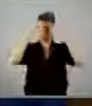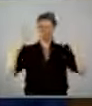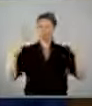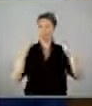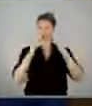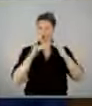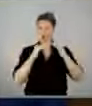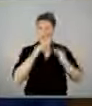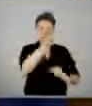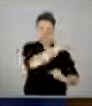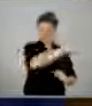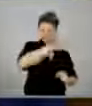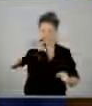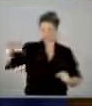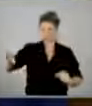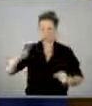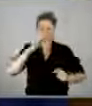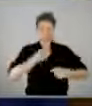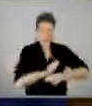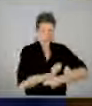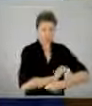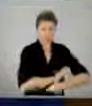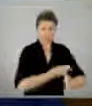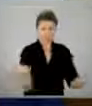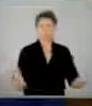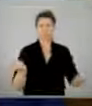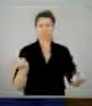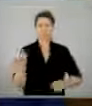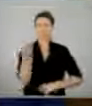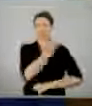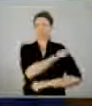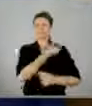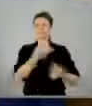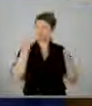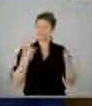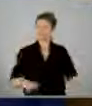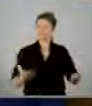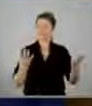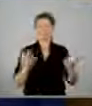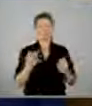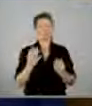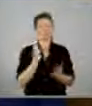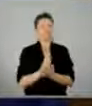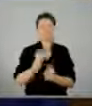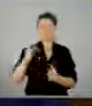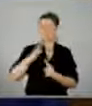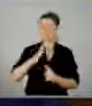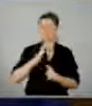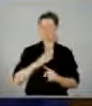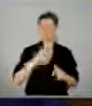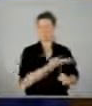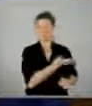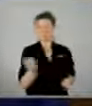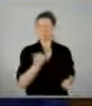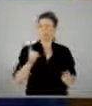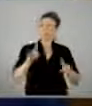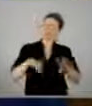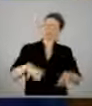vaccine program next week. And that's a very important step forward in protecting our older Australians.